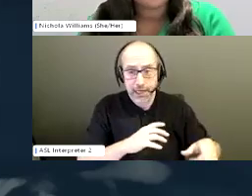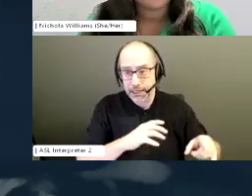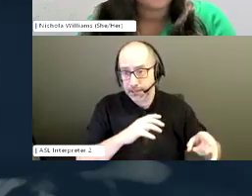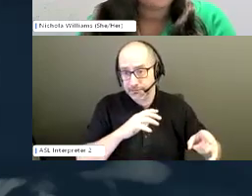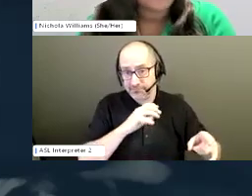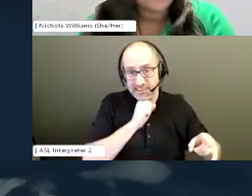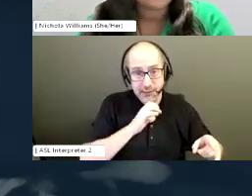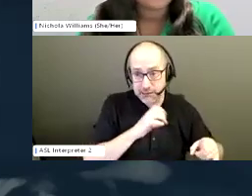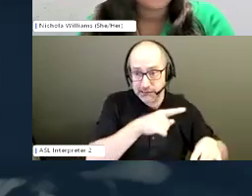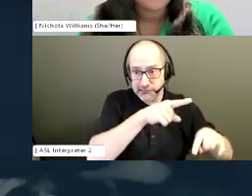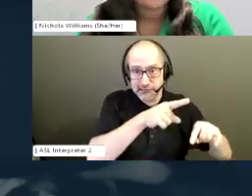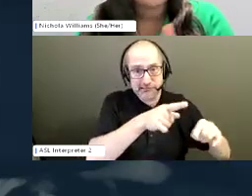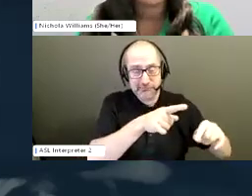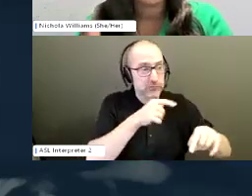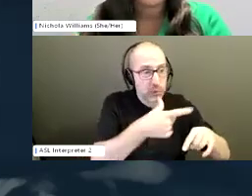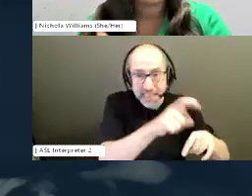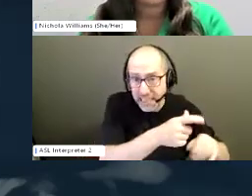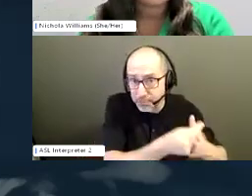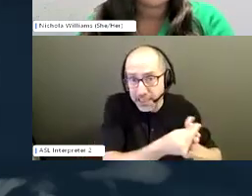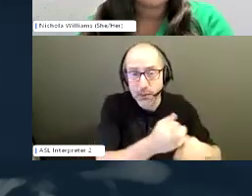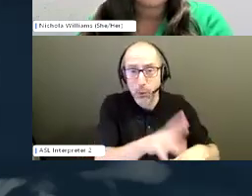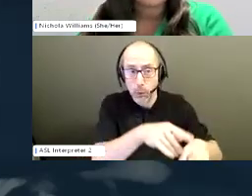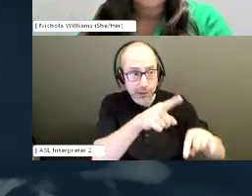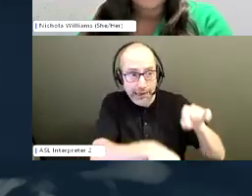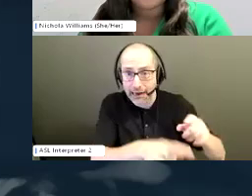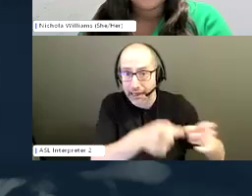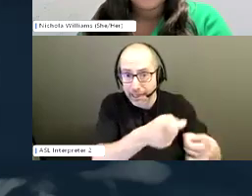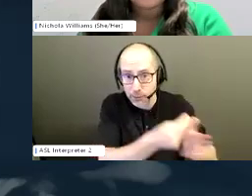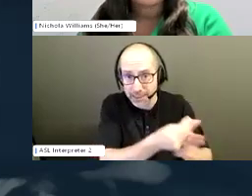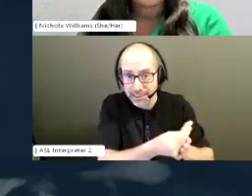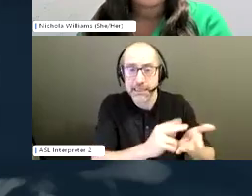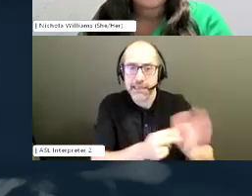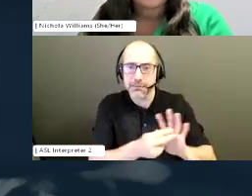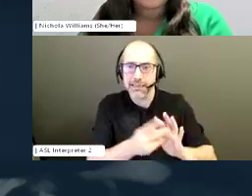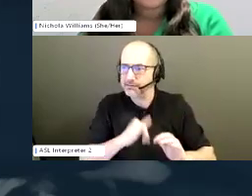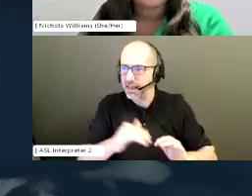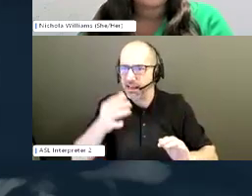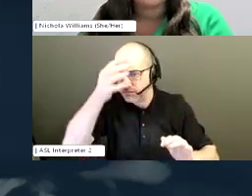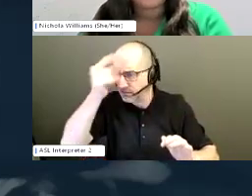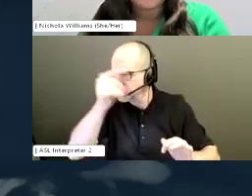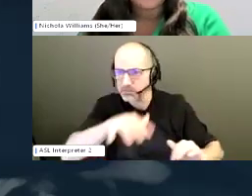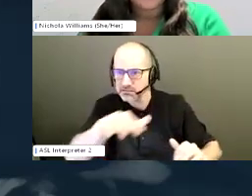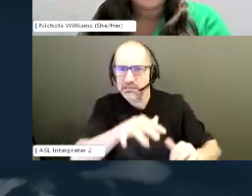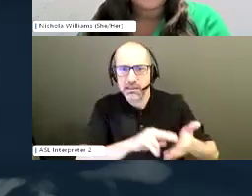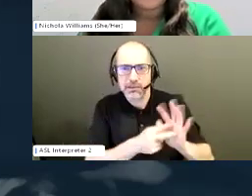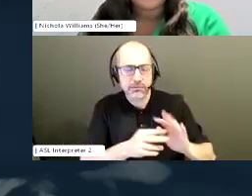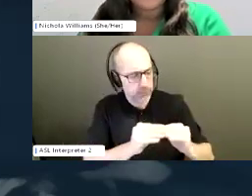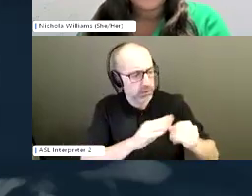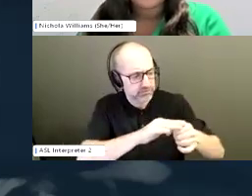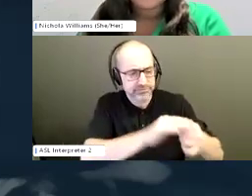of managing their own finances. This can reinforce economic control and exploitation within